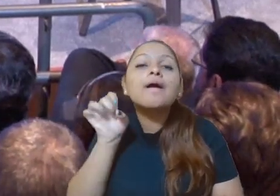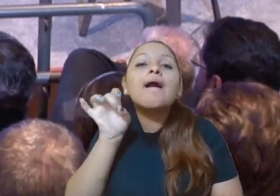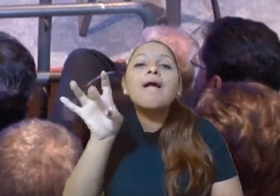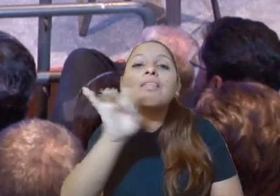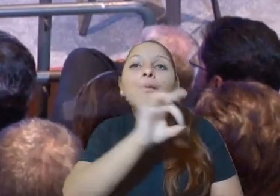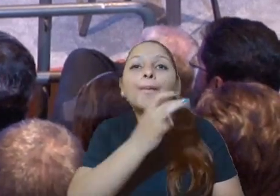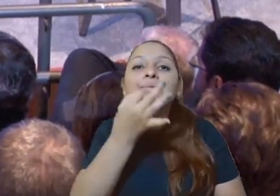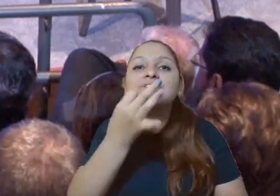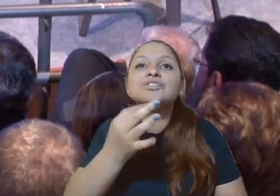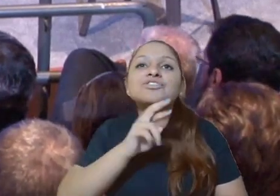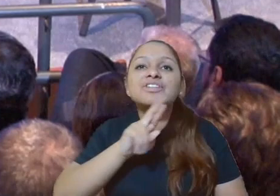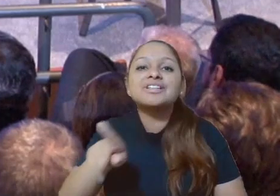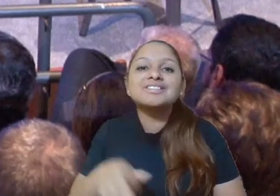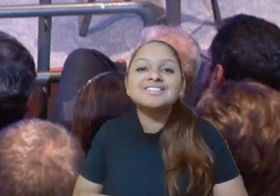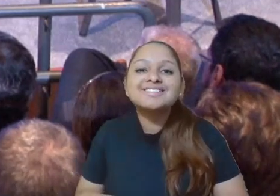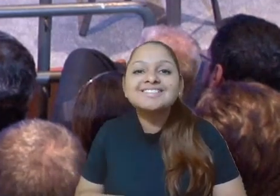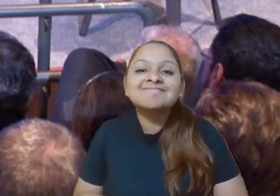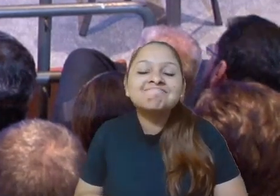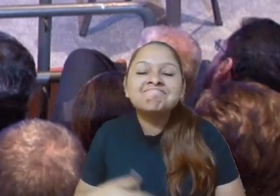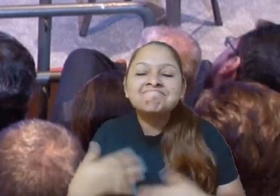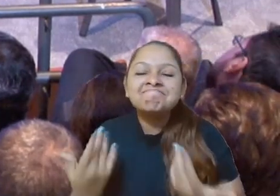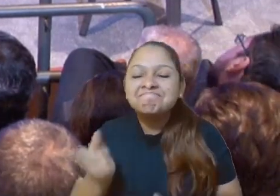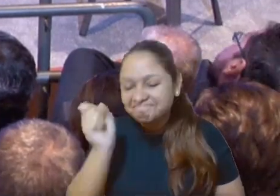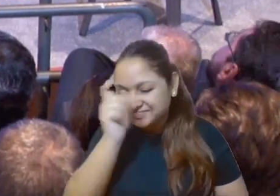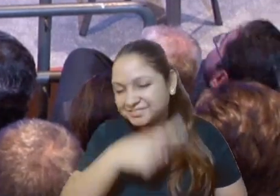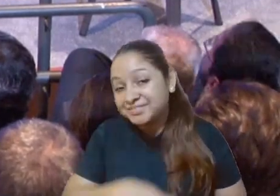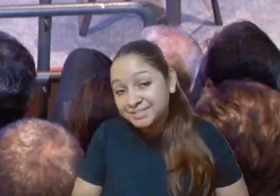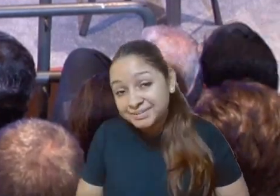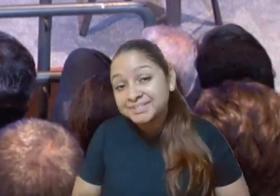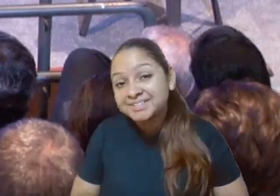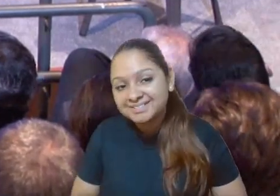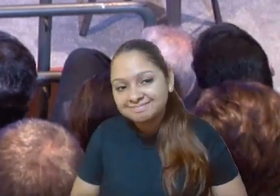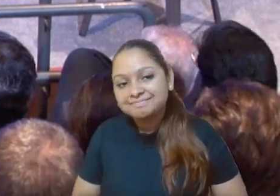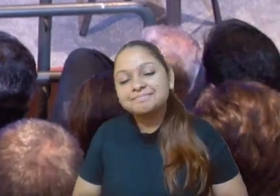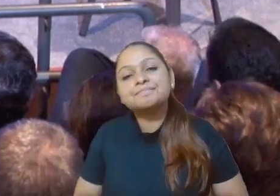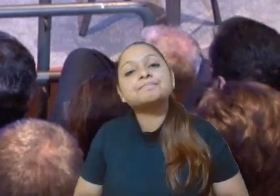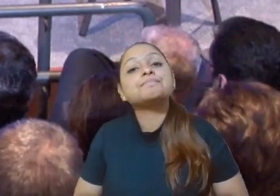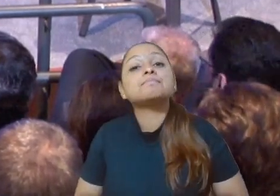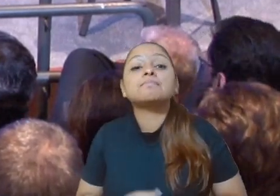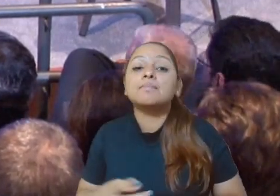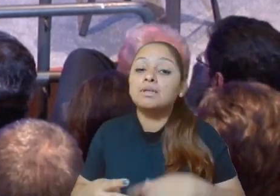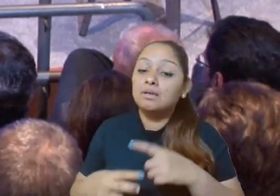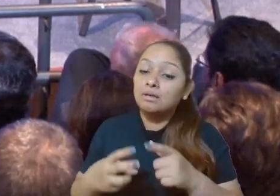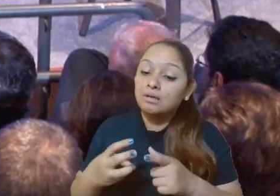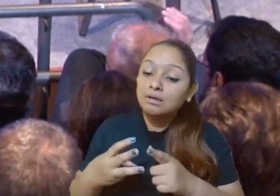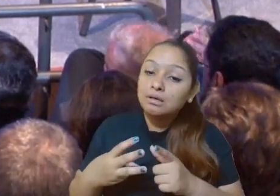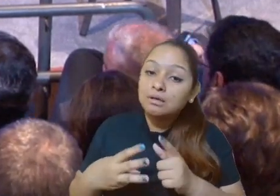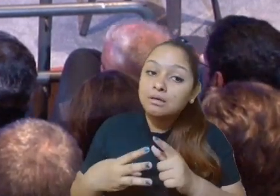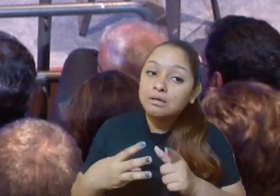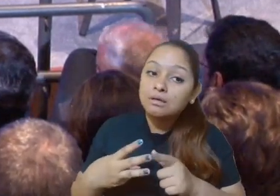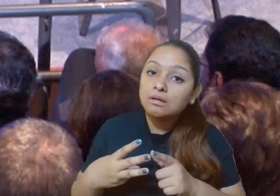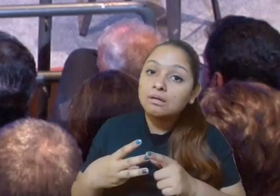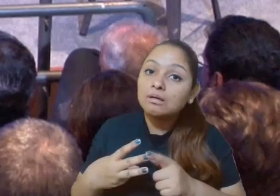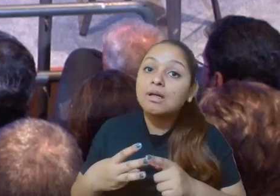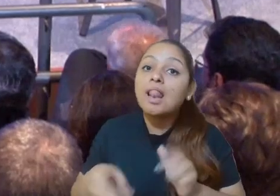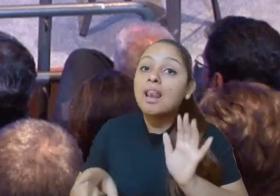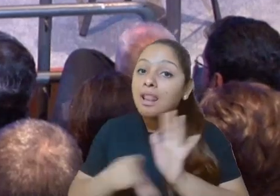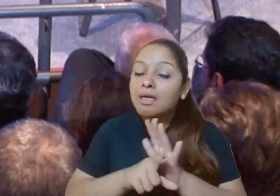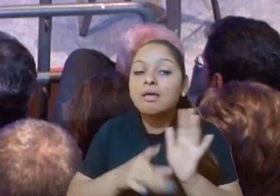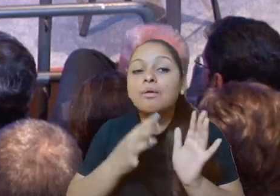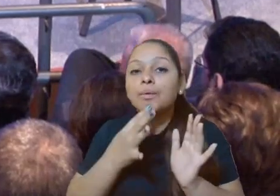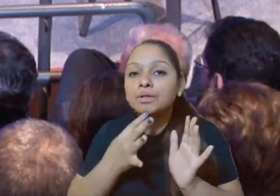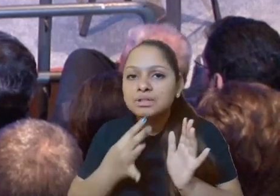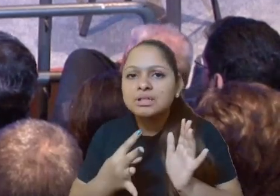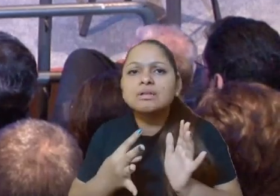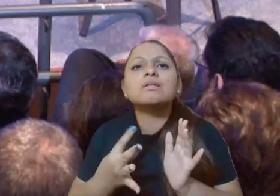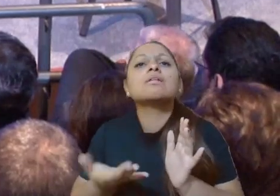the first thing that the entrepreneur can do is related to how they have this in the university and also to the lawmakers